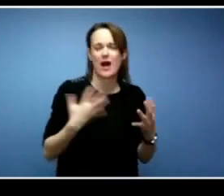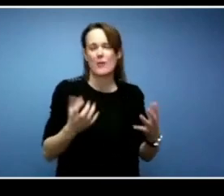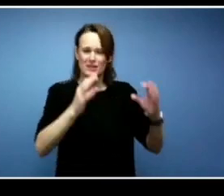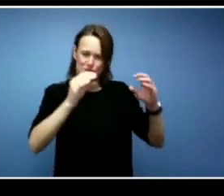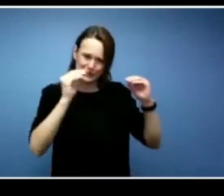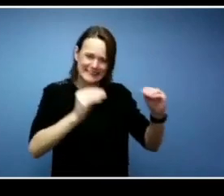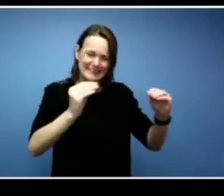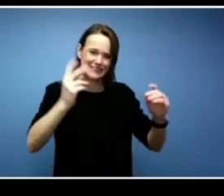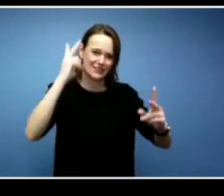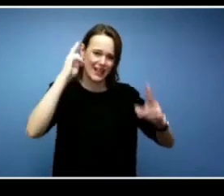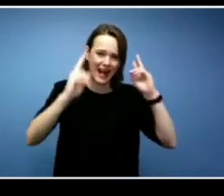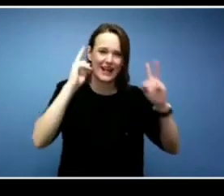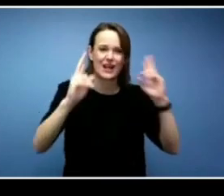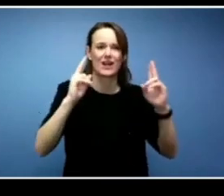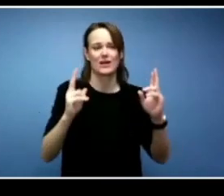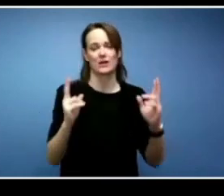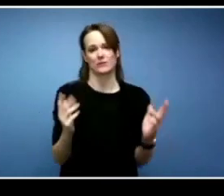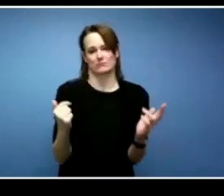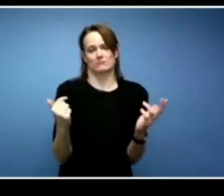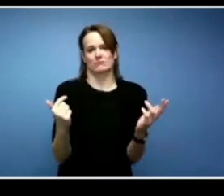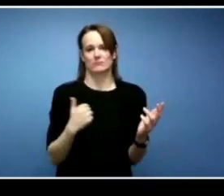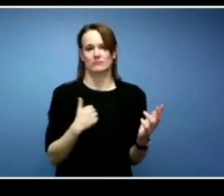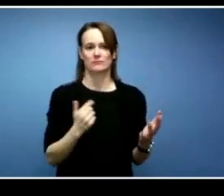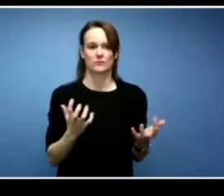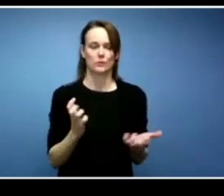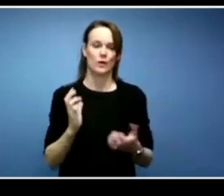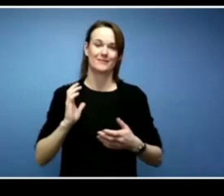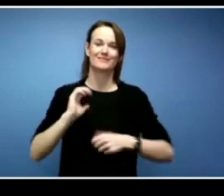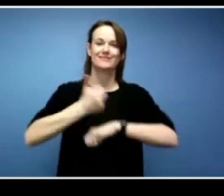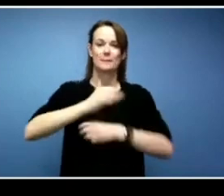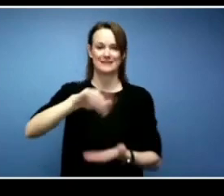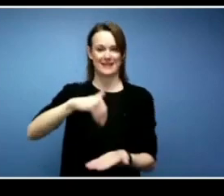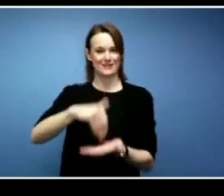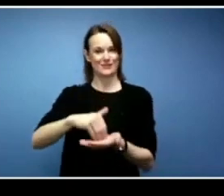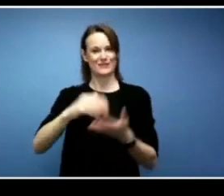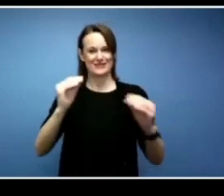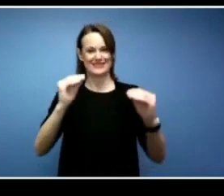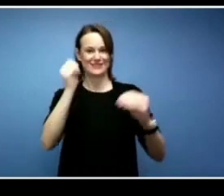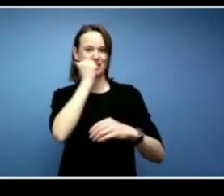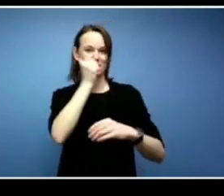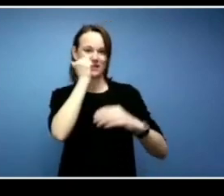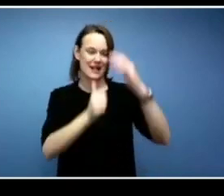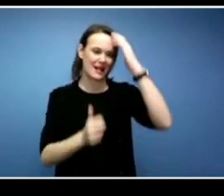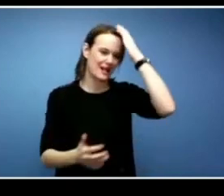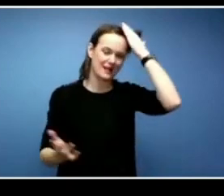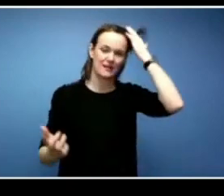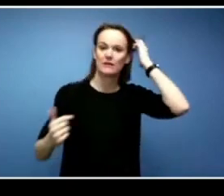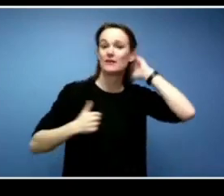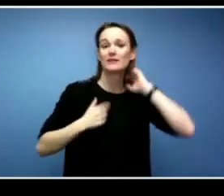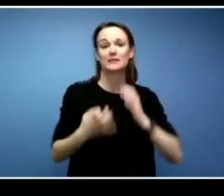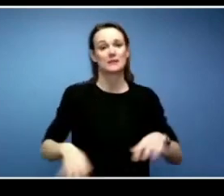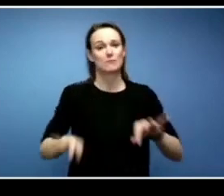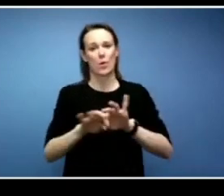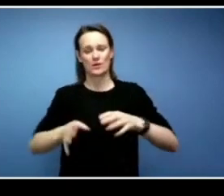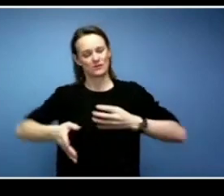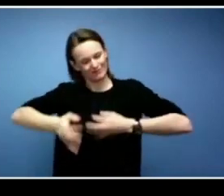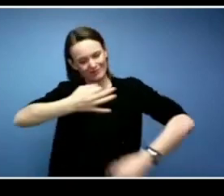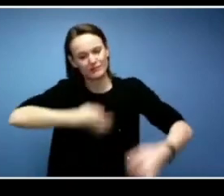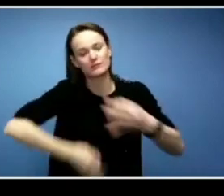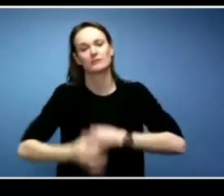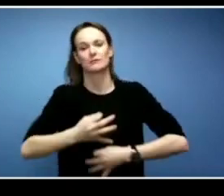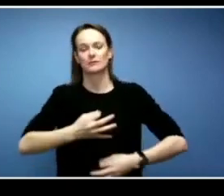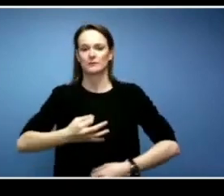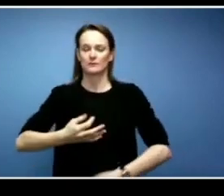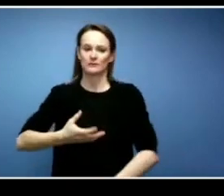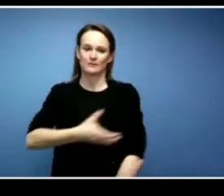Black men how to cut hair. I want to give back to the community in the way I have a center for myself. I can teach people every day. I think that's the biggest thing, is giving back to my